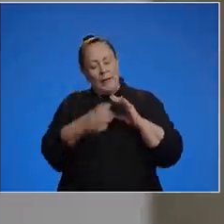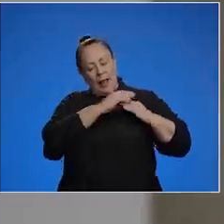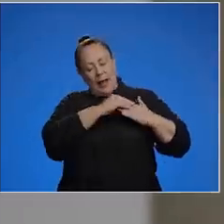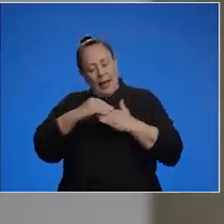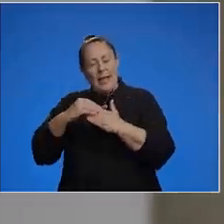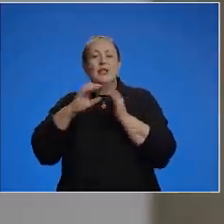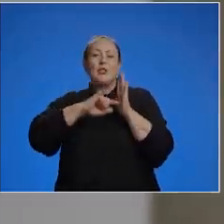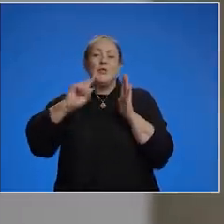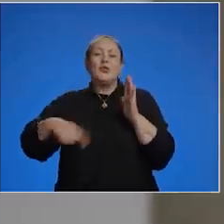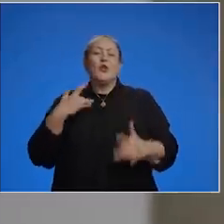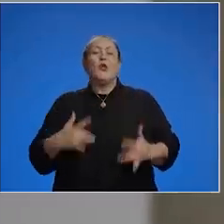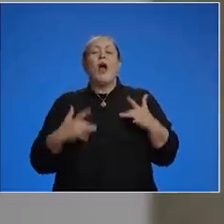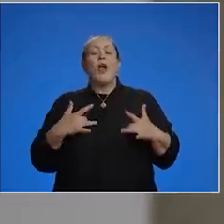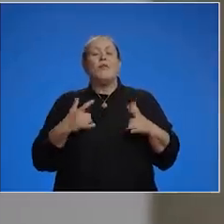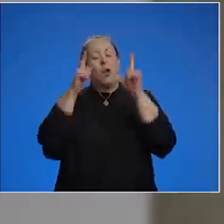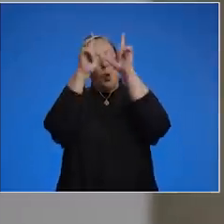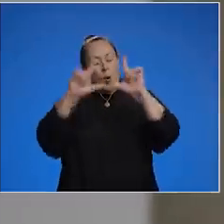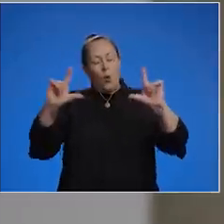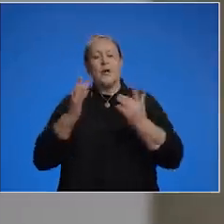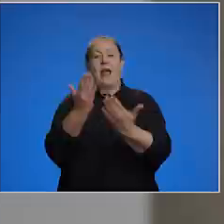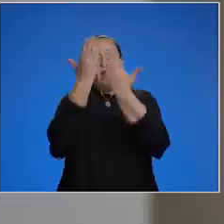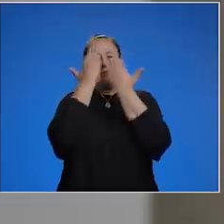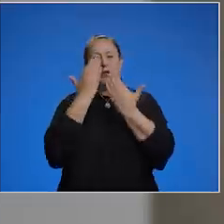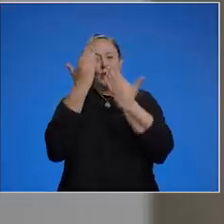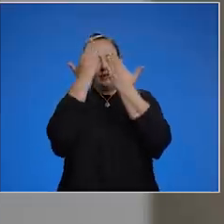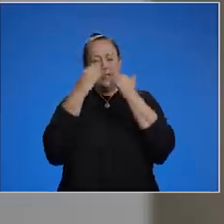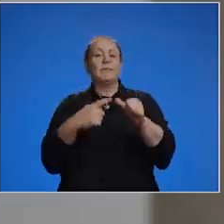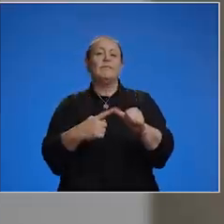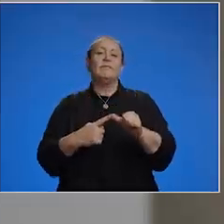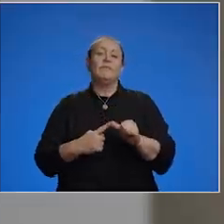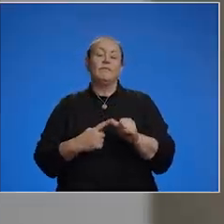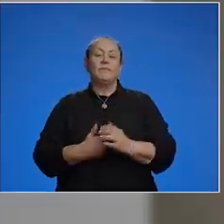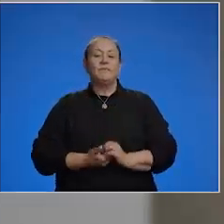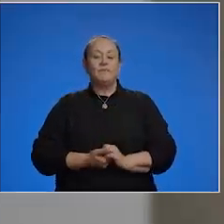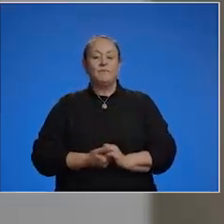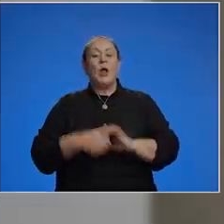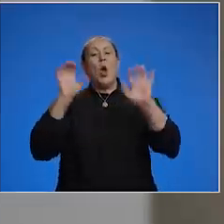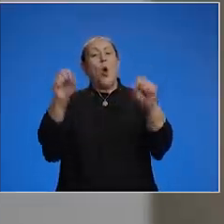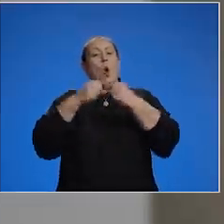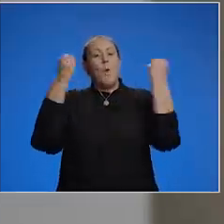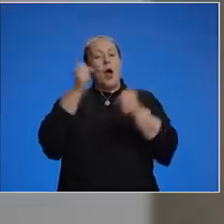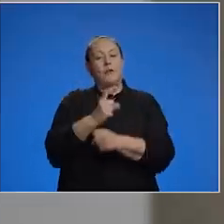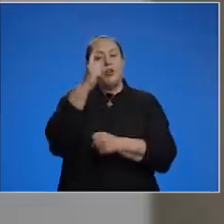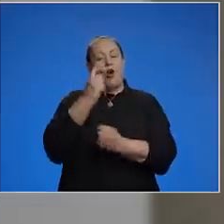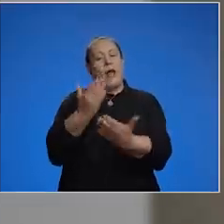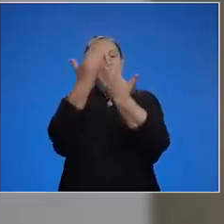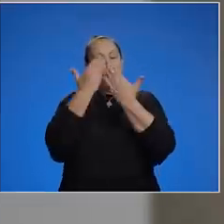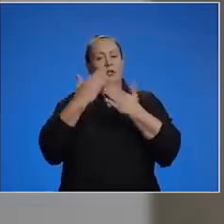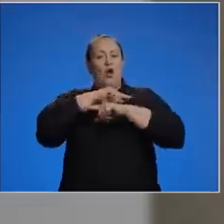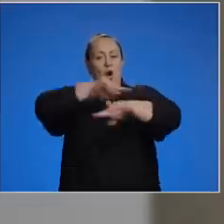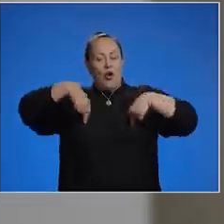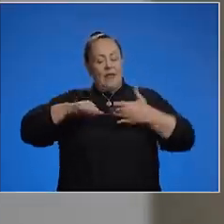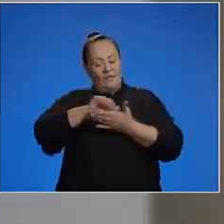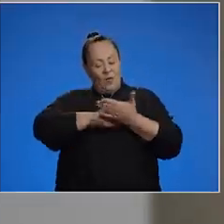eternal life. Lord, have mercy. Lord, have mercy. May Almighty God have mercy on us, forgive us our